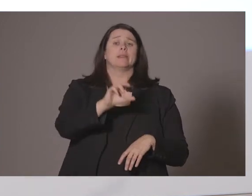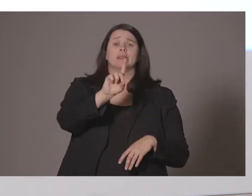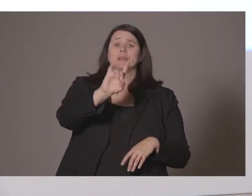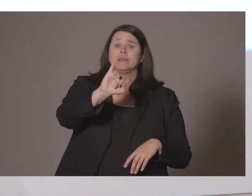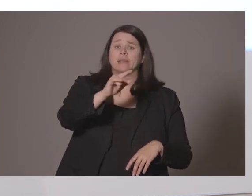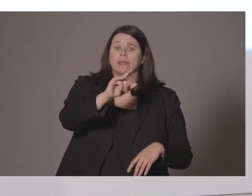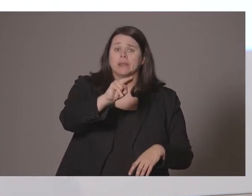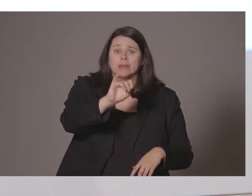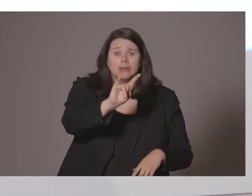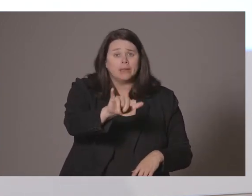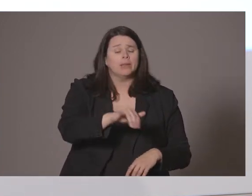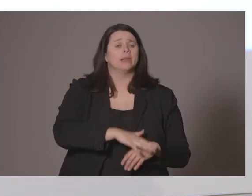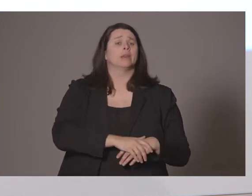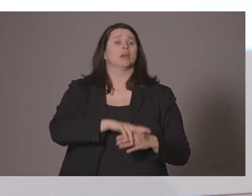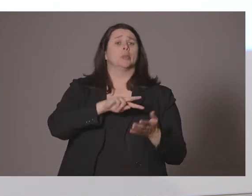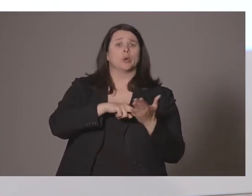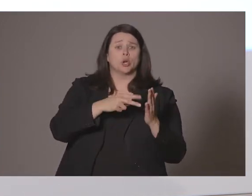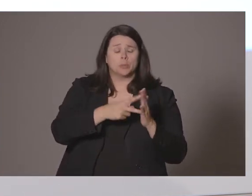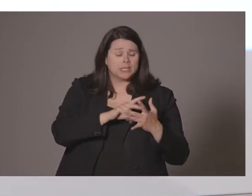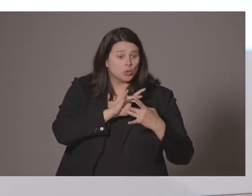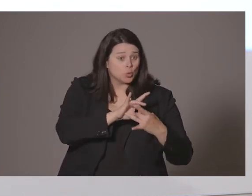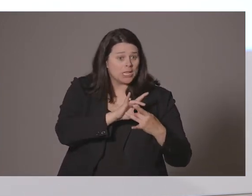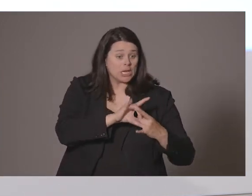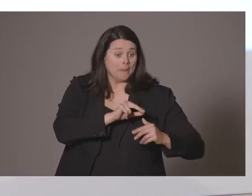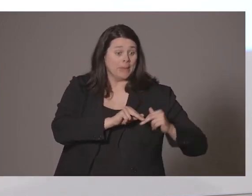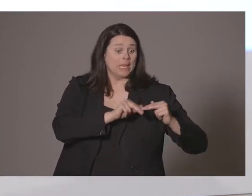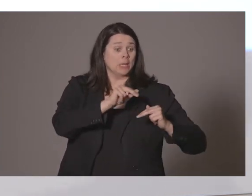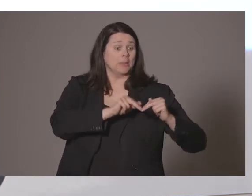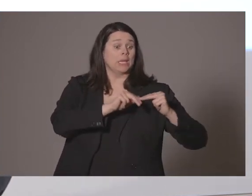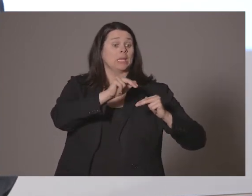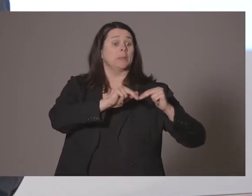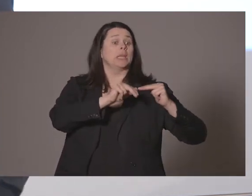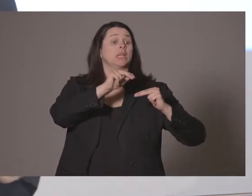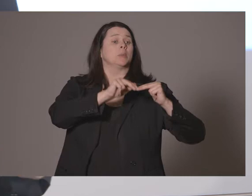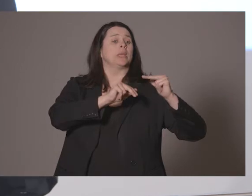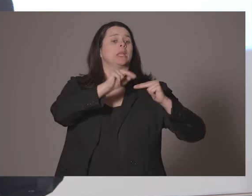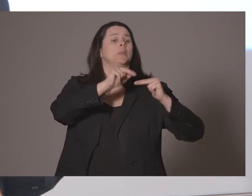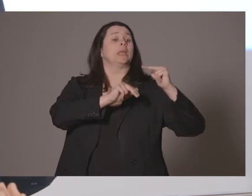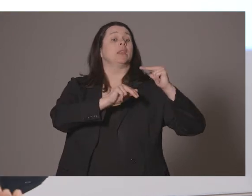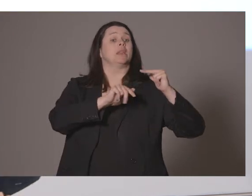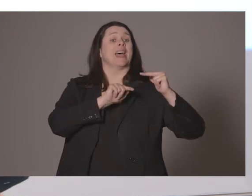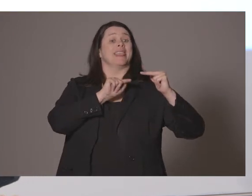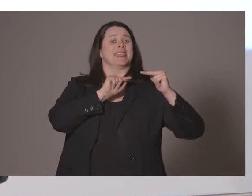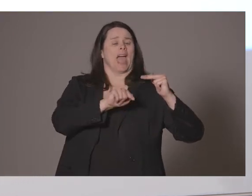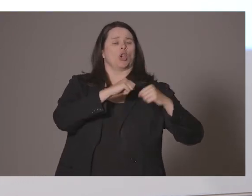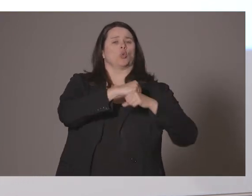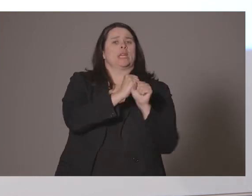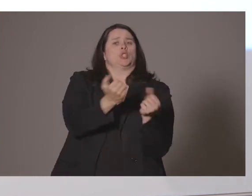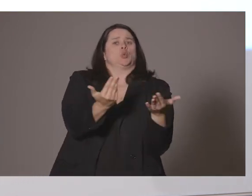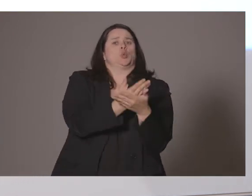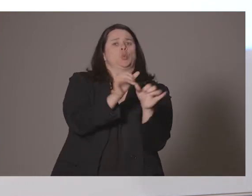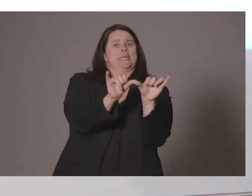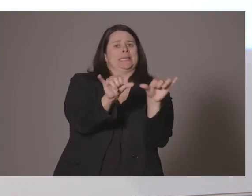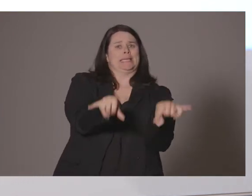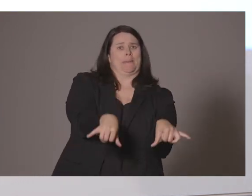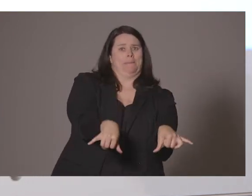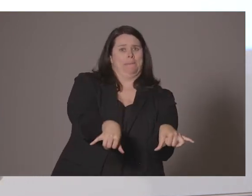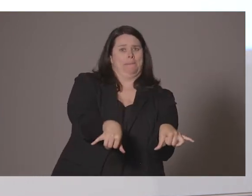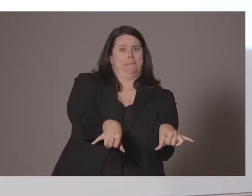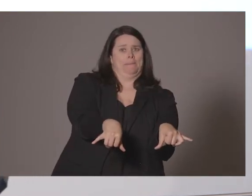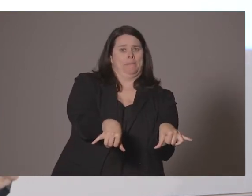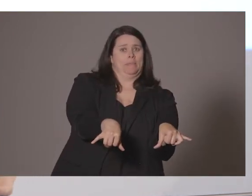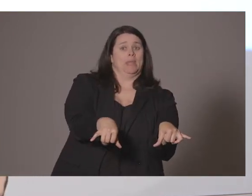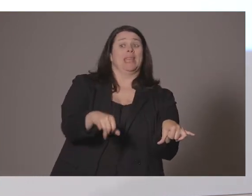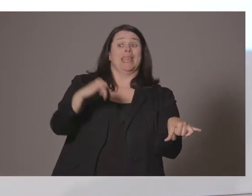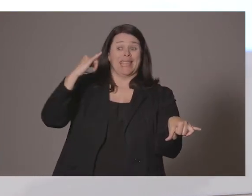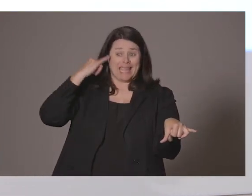the relationships that we have, that will create some different systems and structures for working with trauma when people show up in a disintegrated